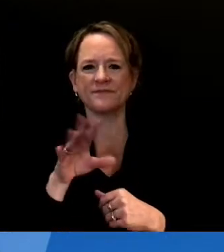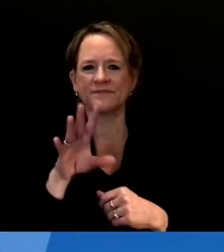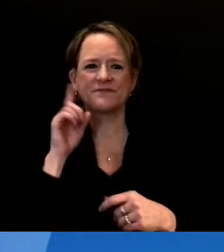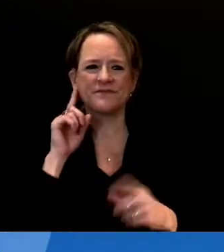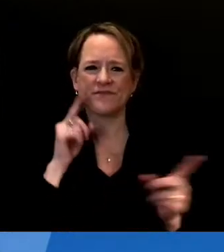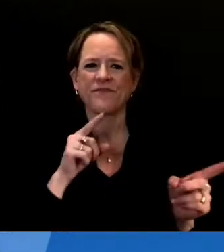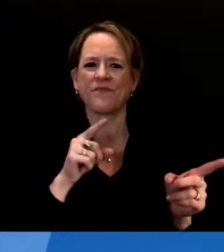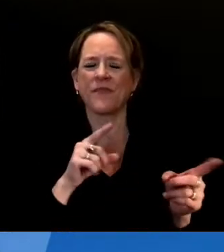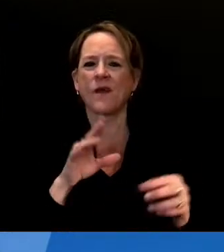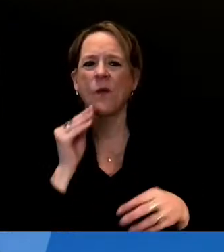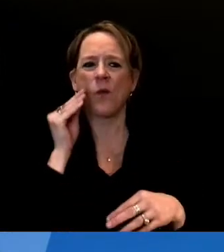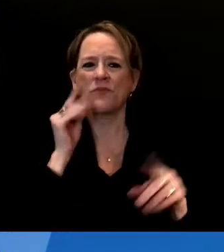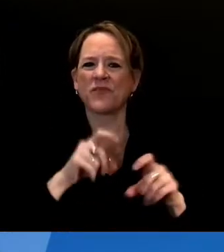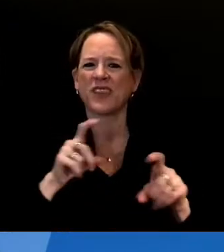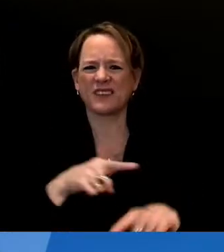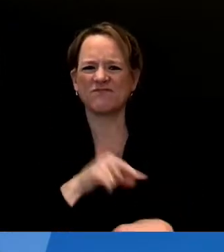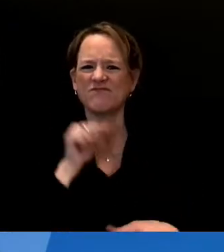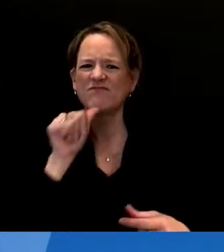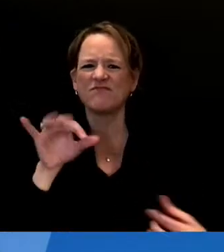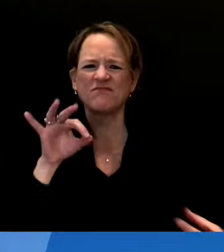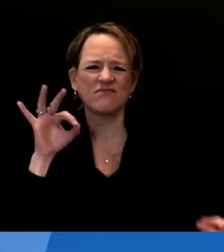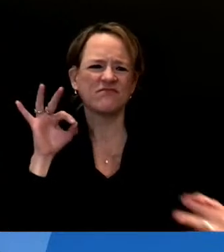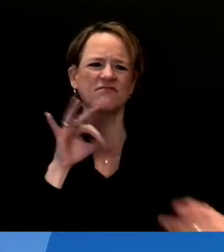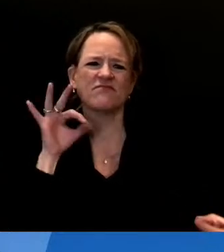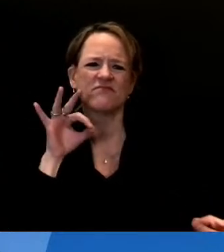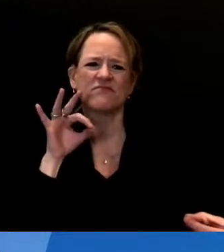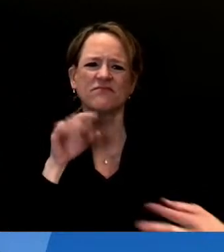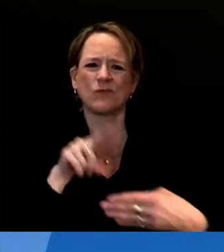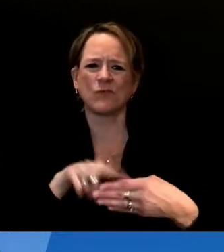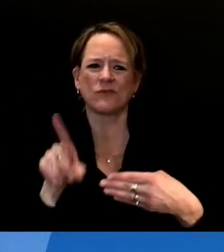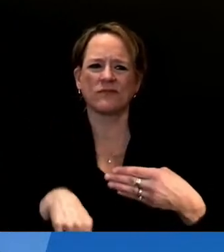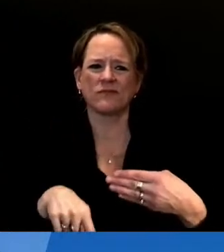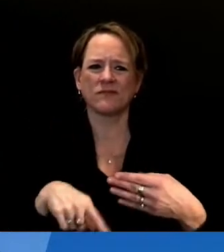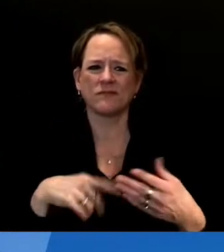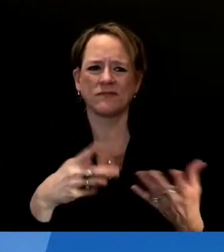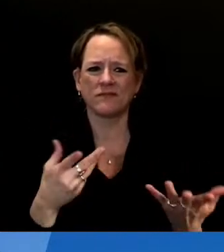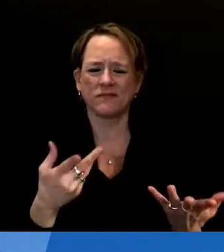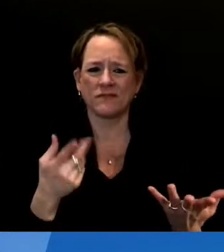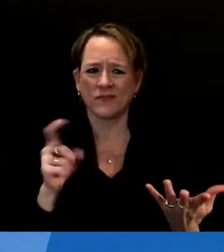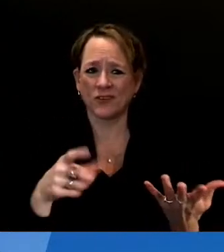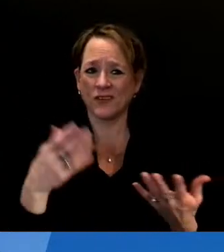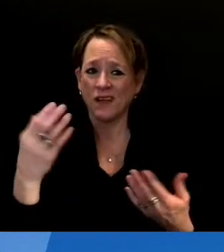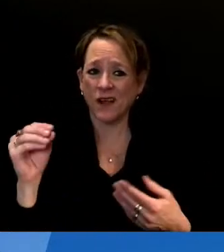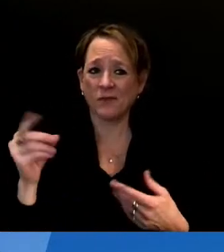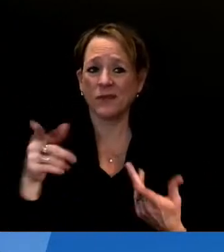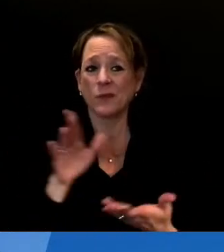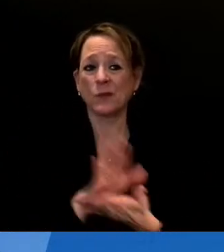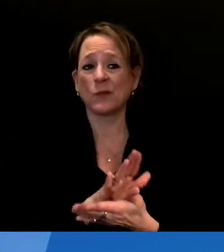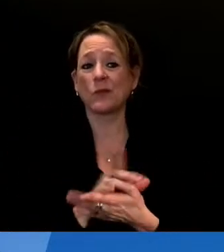test results to be reliable for both keeping people home and bringing them back?